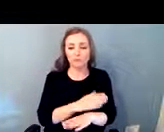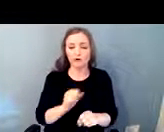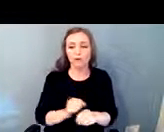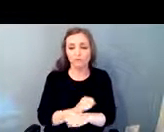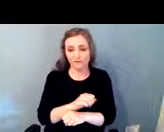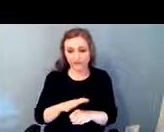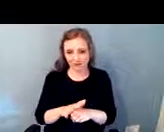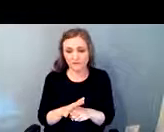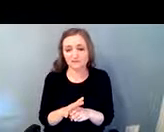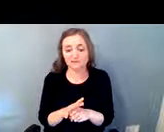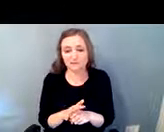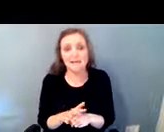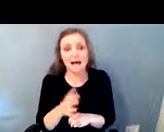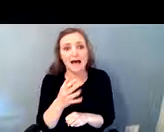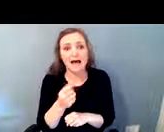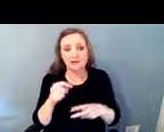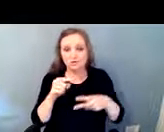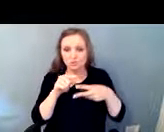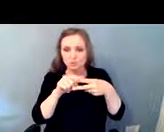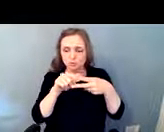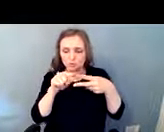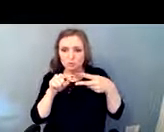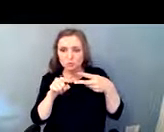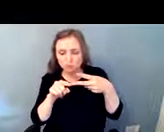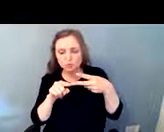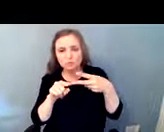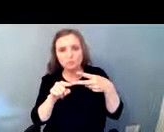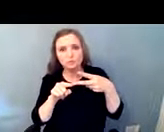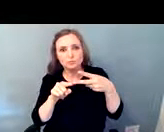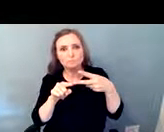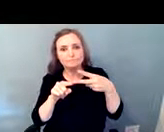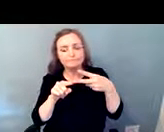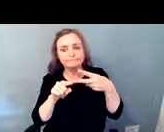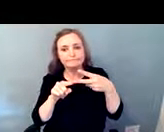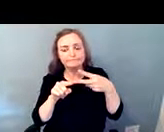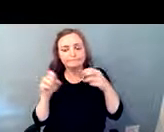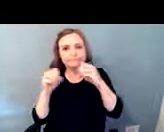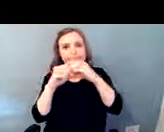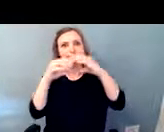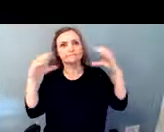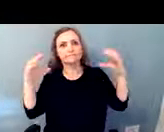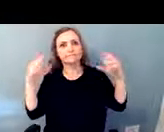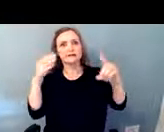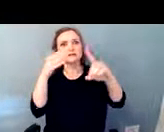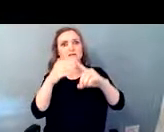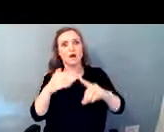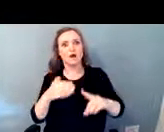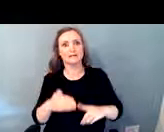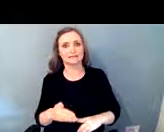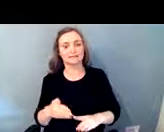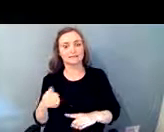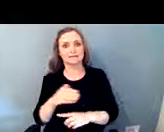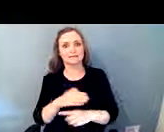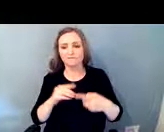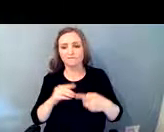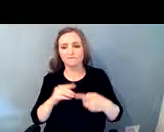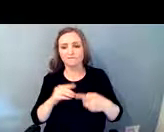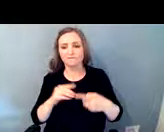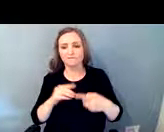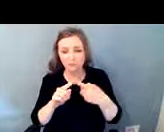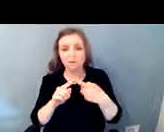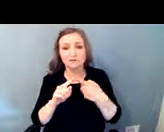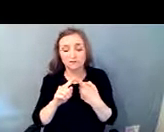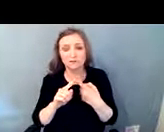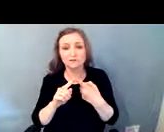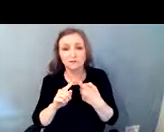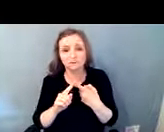plan set out 2 bold ambitions for improving cancer outcomes. It stated that by 2028, the proportion of